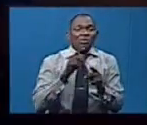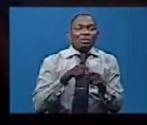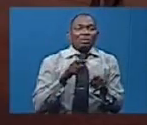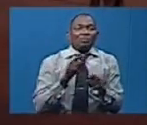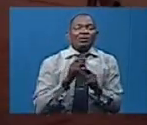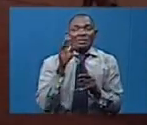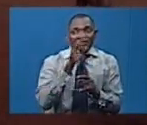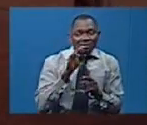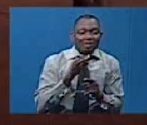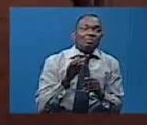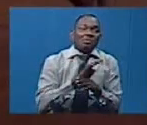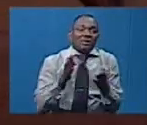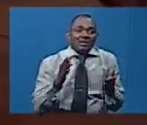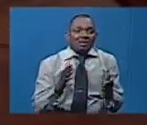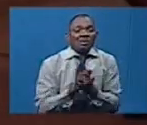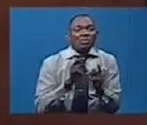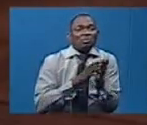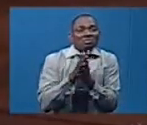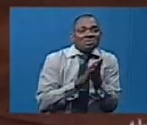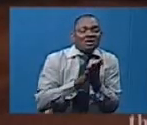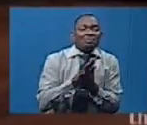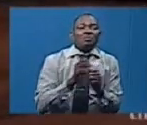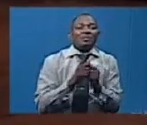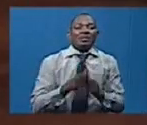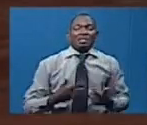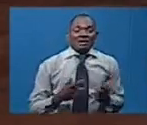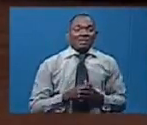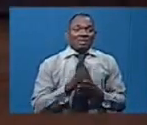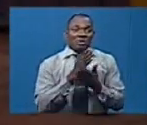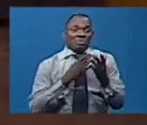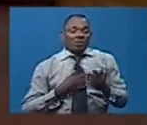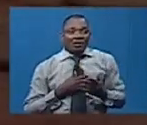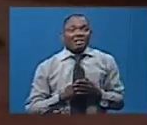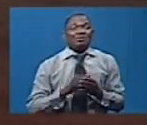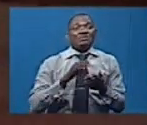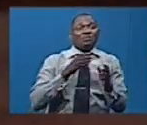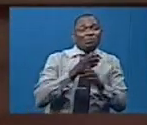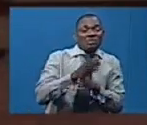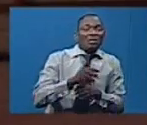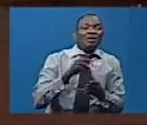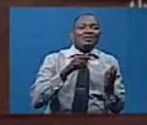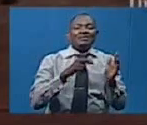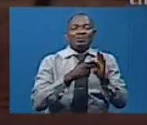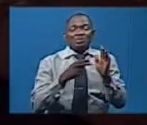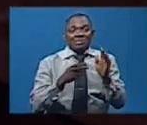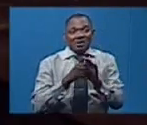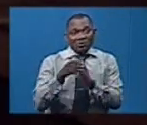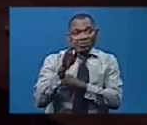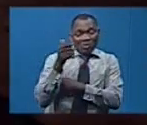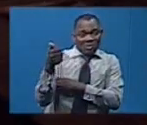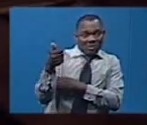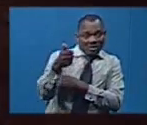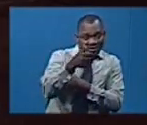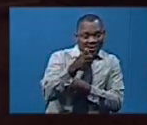chastity to seek thereby the temporary interest of worldly life. And if someone should compel them, then indeed Allah is to